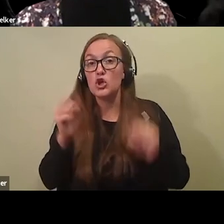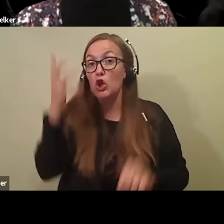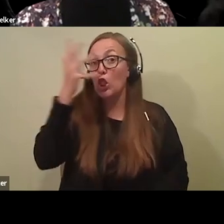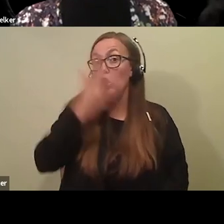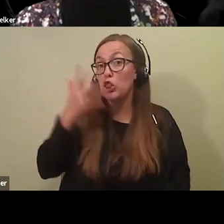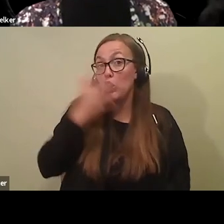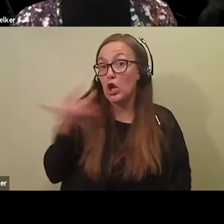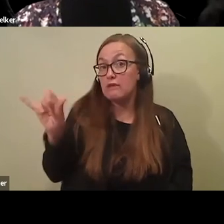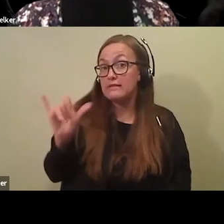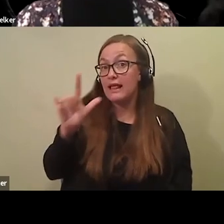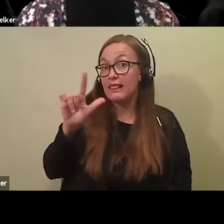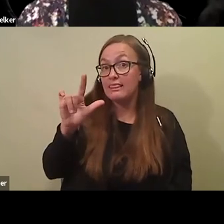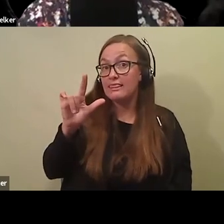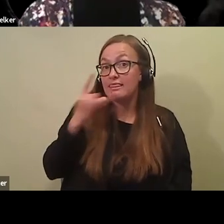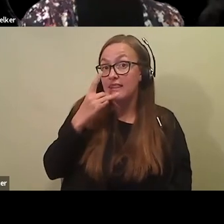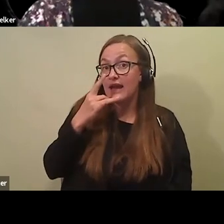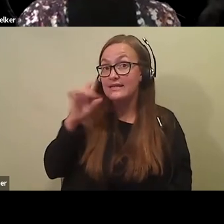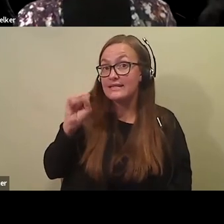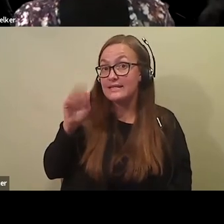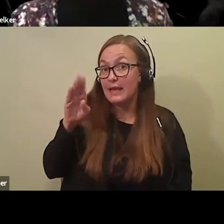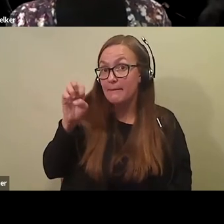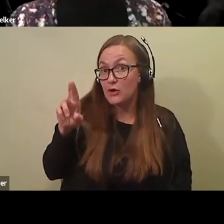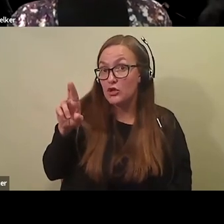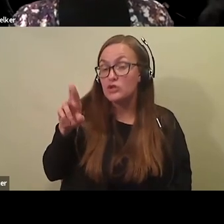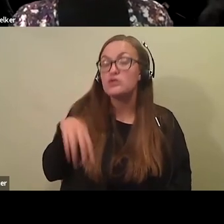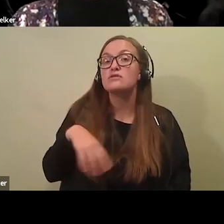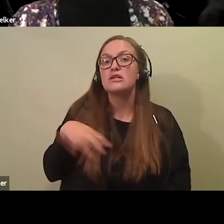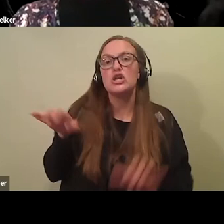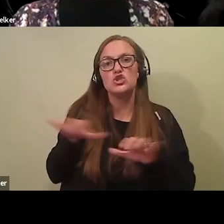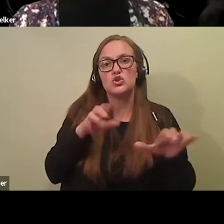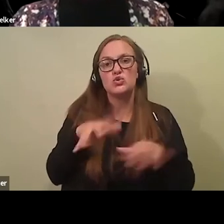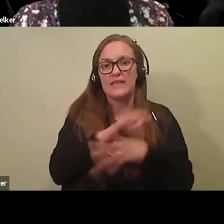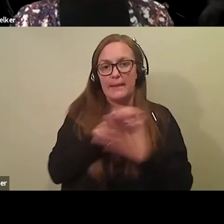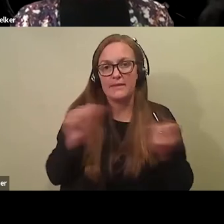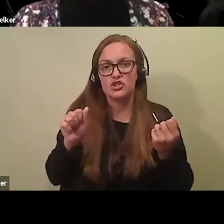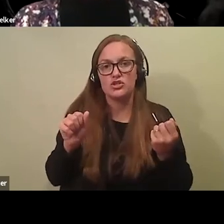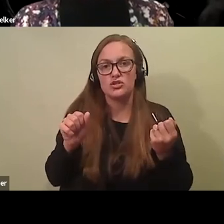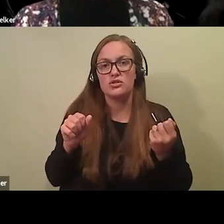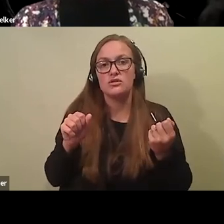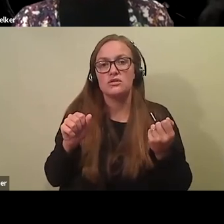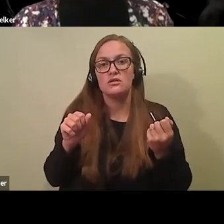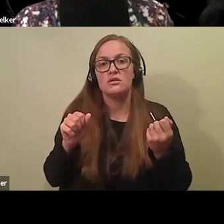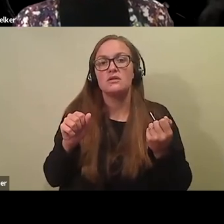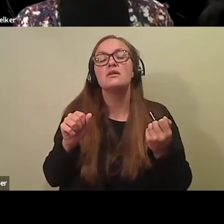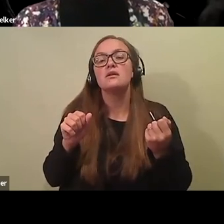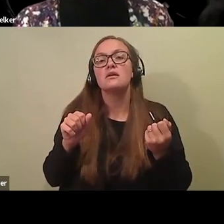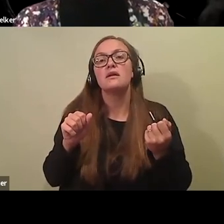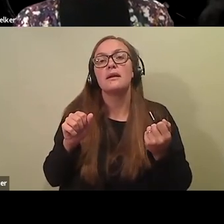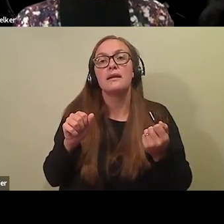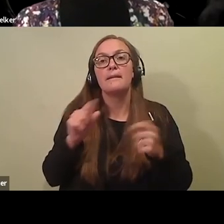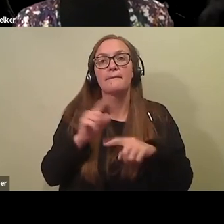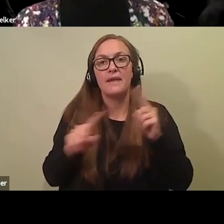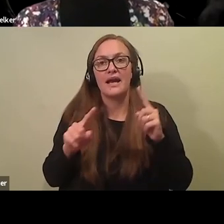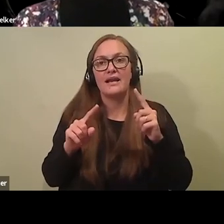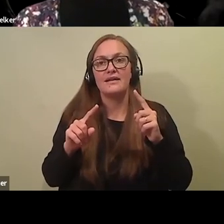lightsaber and do some damage. But still, it's going to be very hard, like how they can stop each other, like